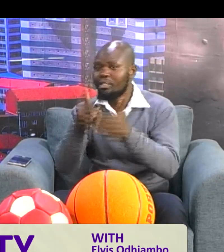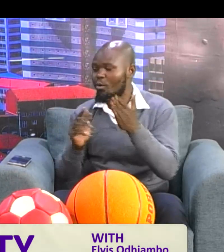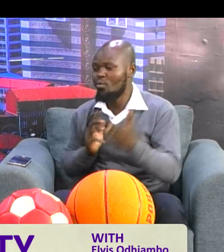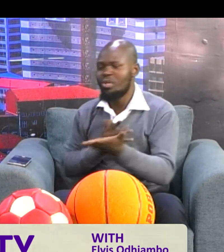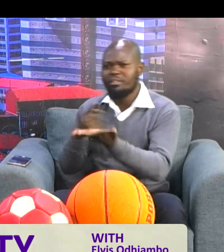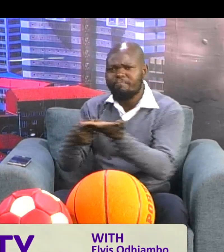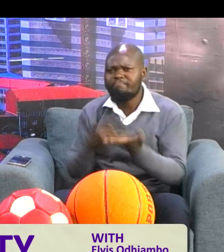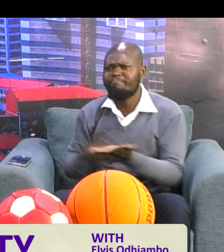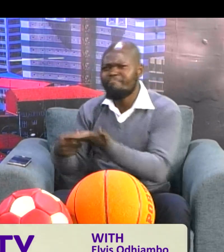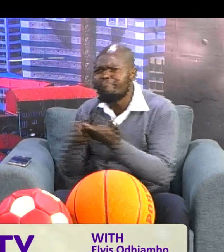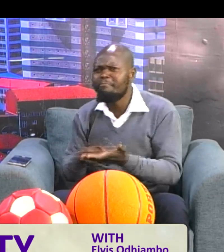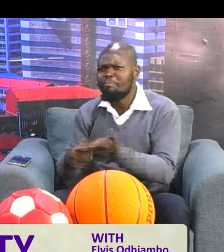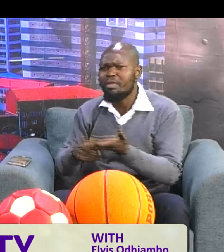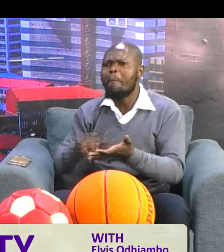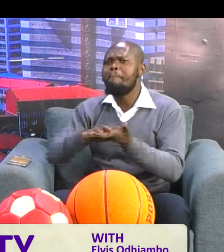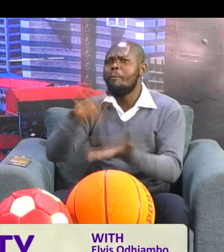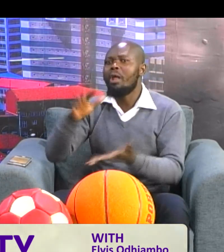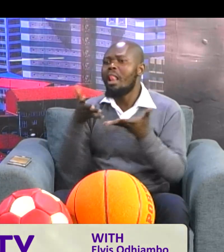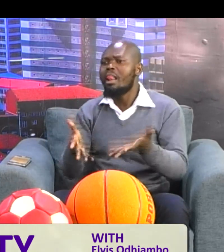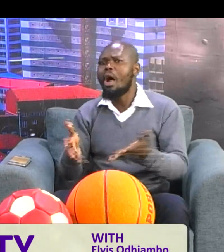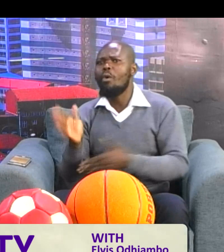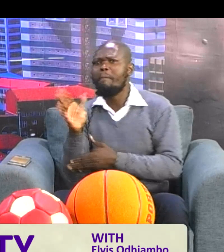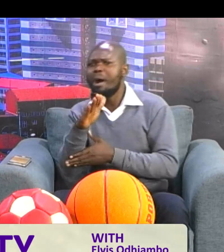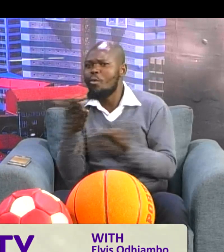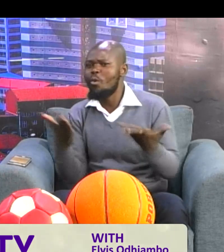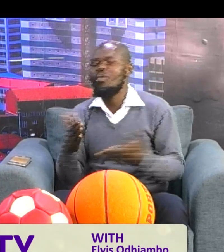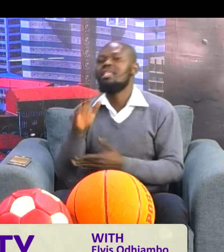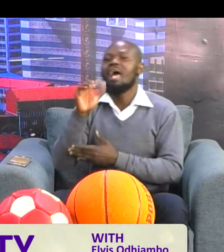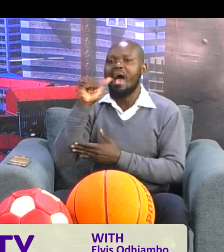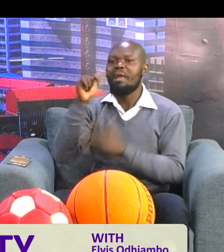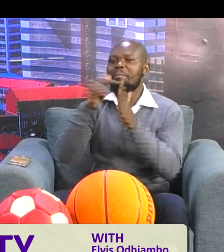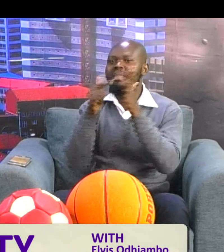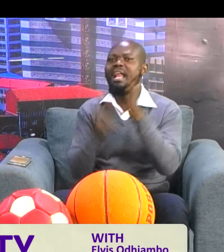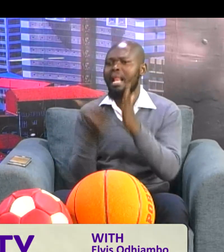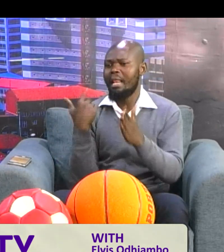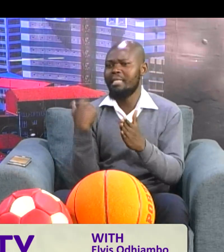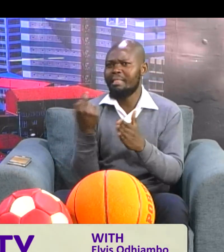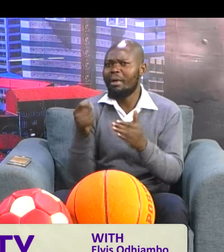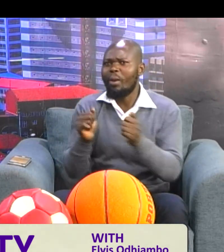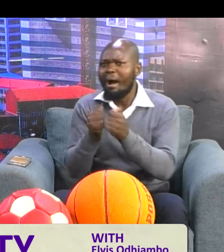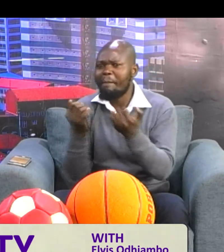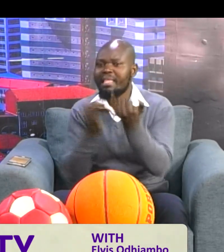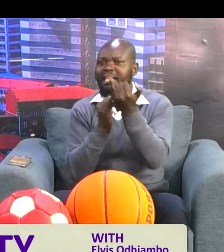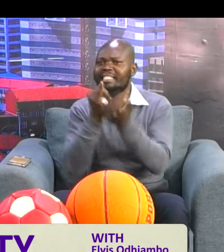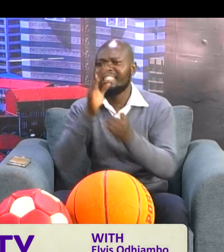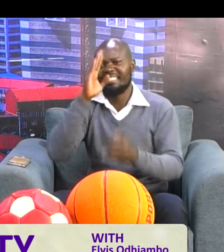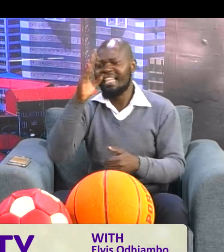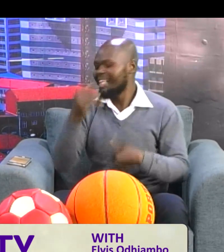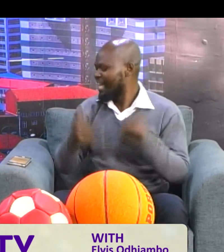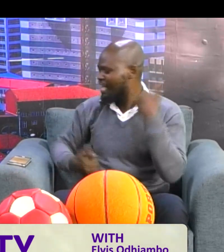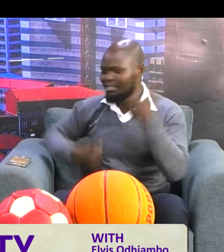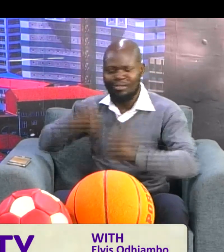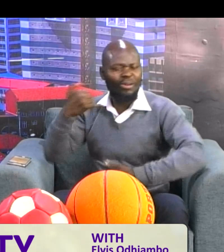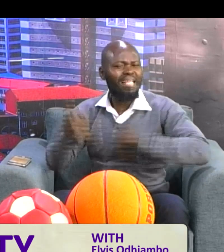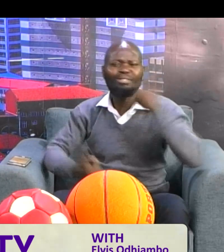where we are having very candid discussions between me and my co-host Bill Odhiambo, and we've seen what has happened in the